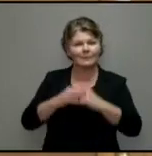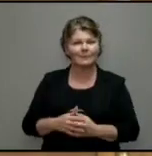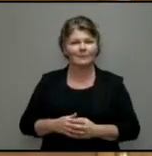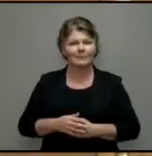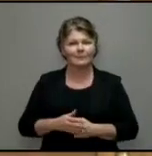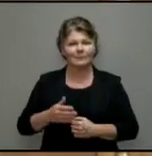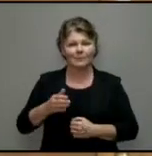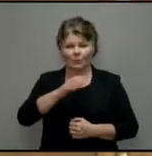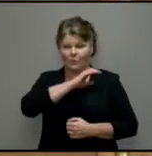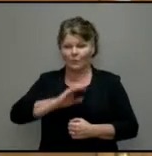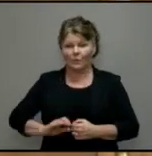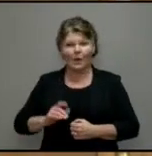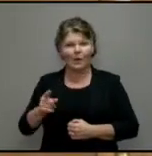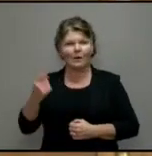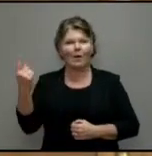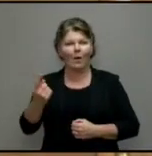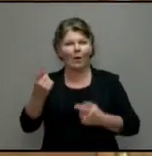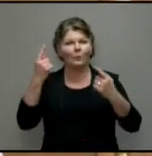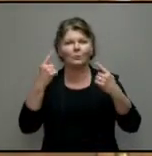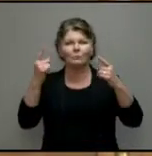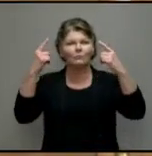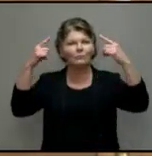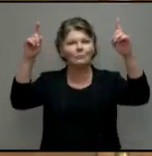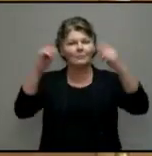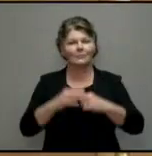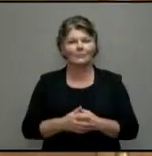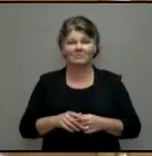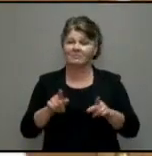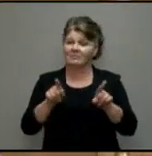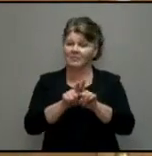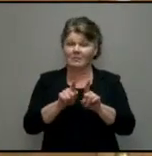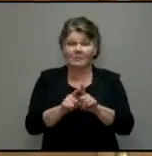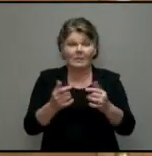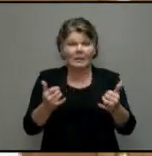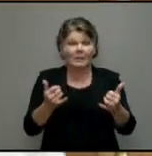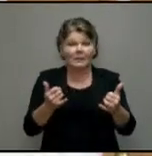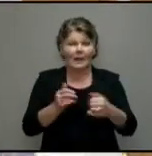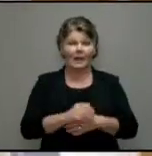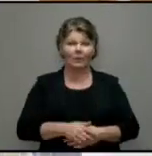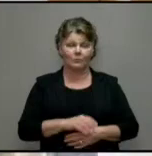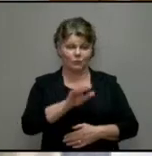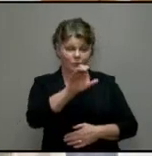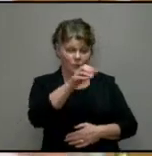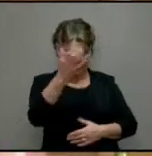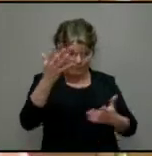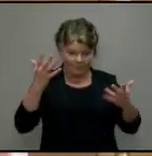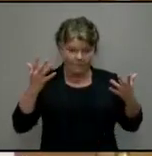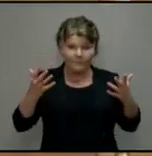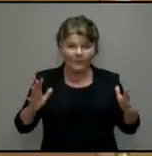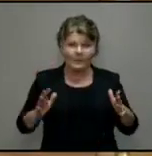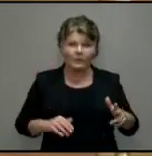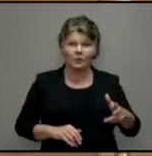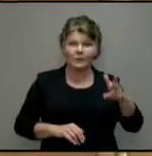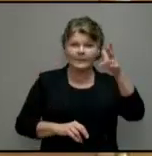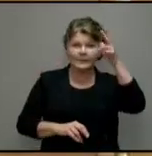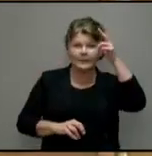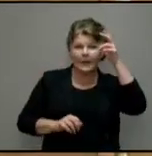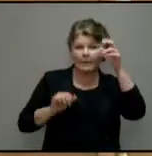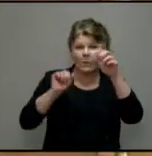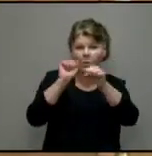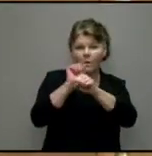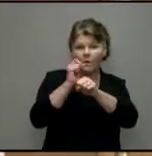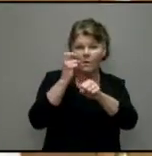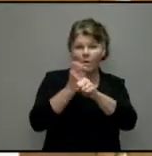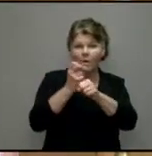prevails. Isn't that just like today? Right after Christmas, it seems the devil works hard to bring us